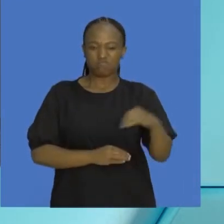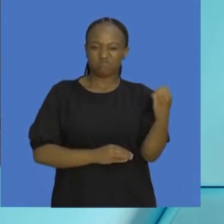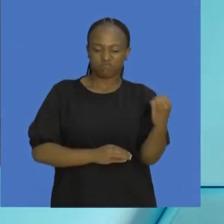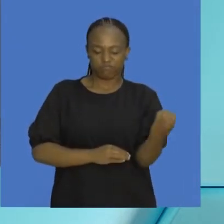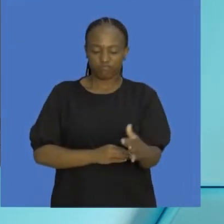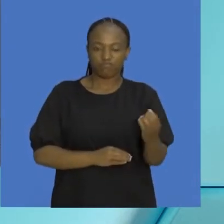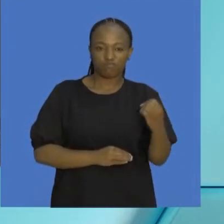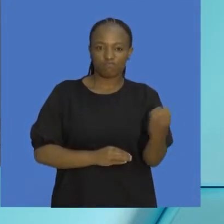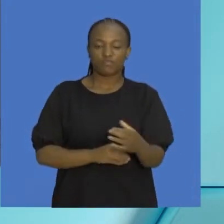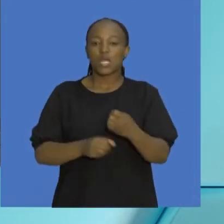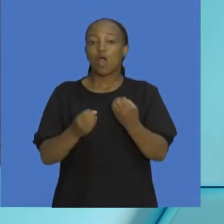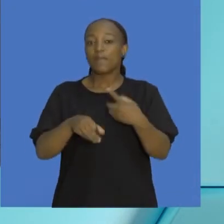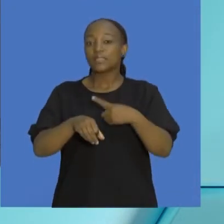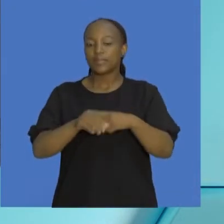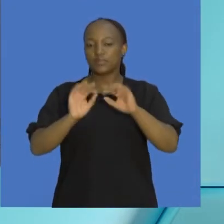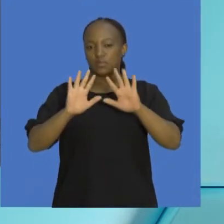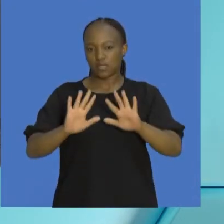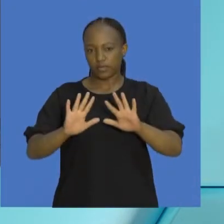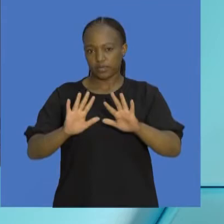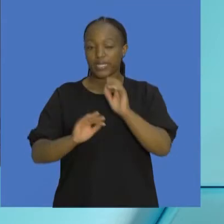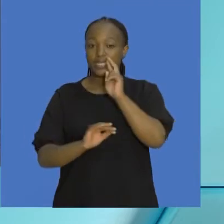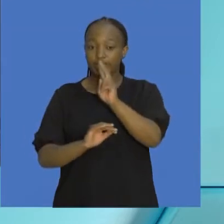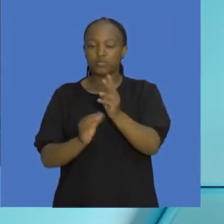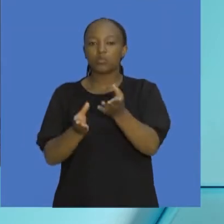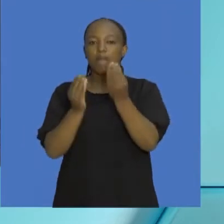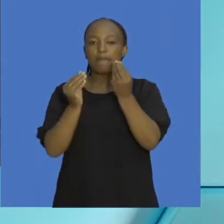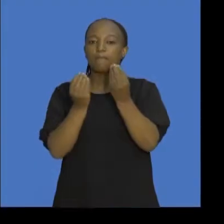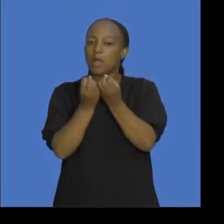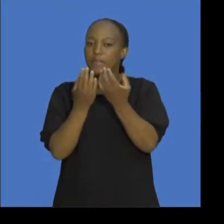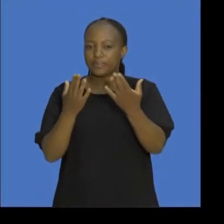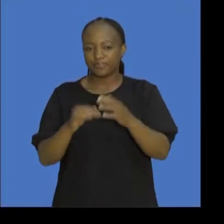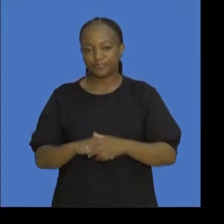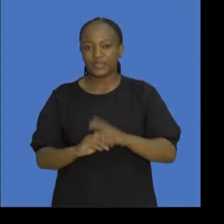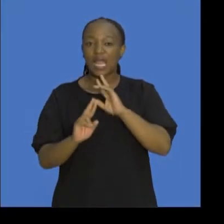times. Okay? Then what do we get? Let's see what we get.